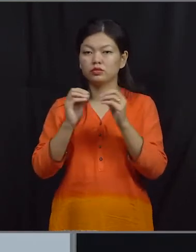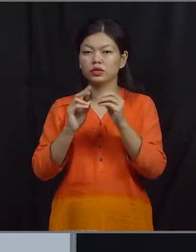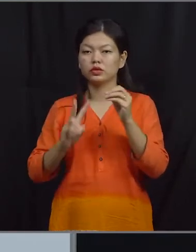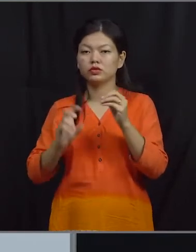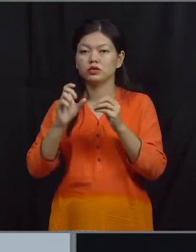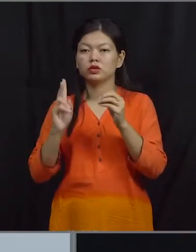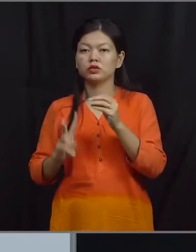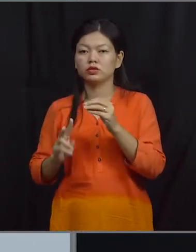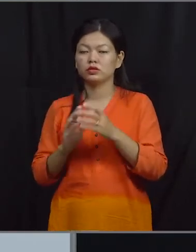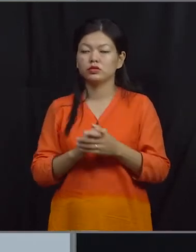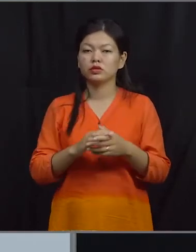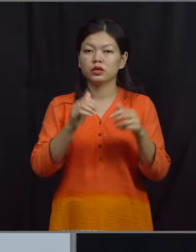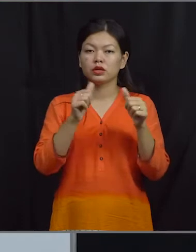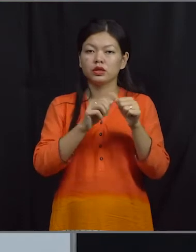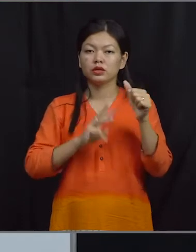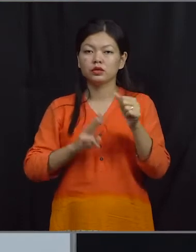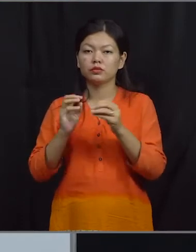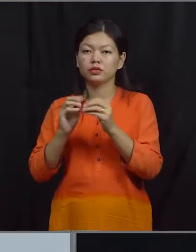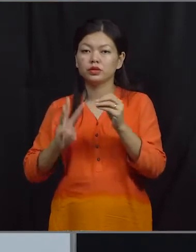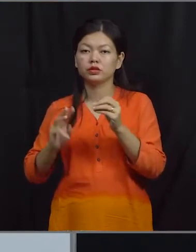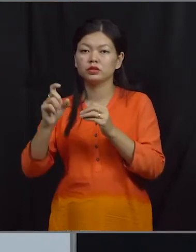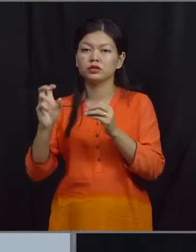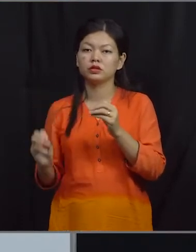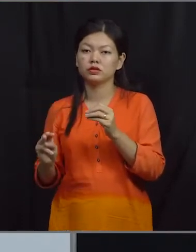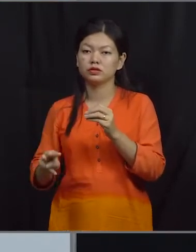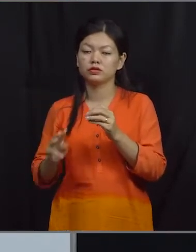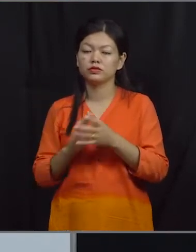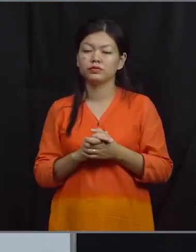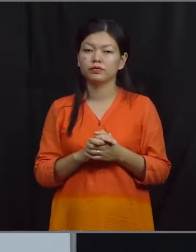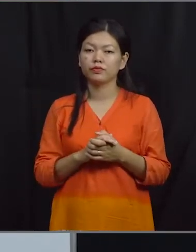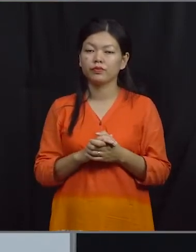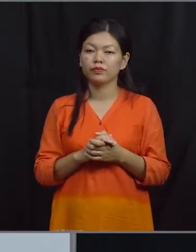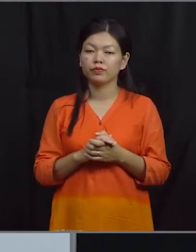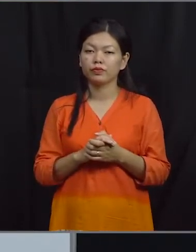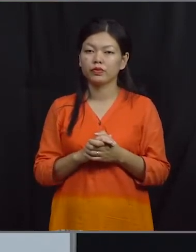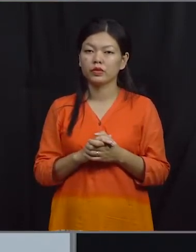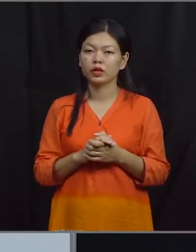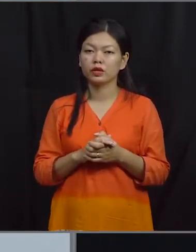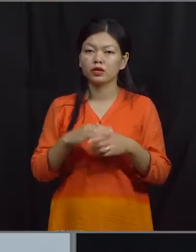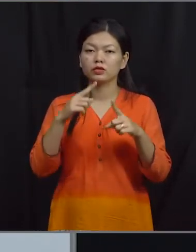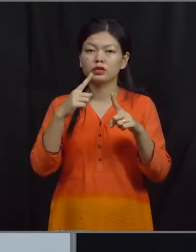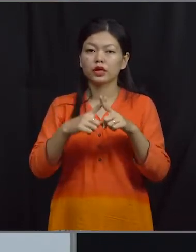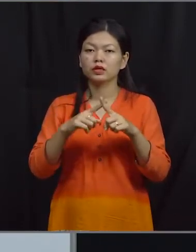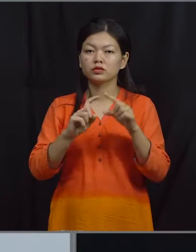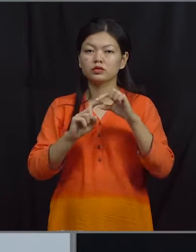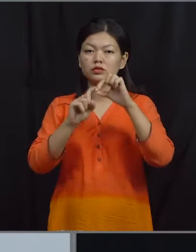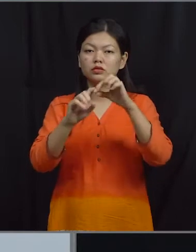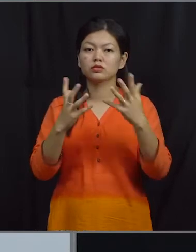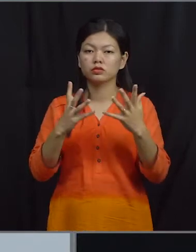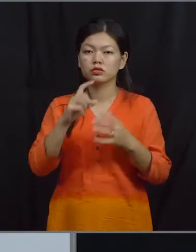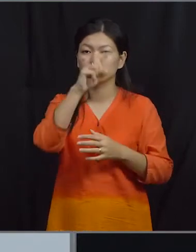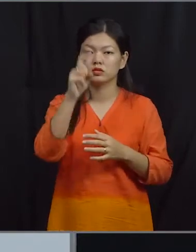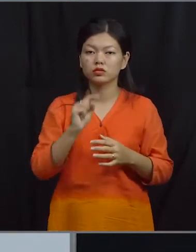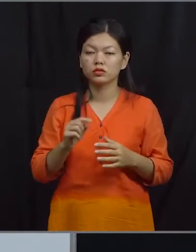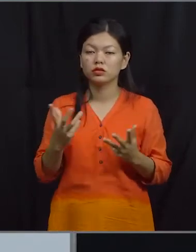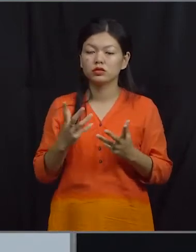this one a3, b3, c3, right. Okay, then what is this x? X is the